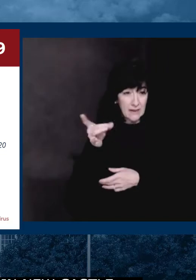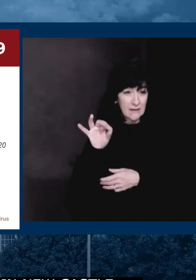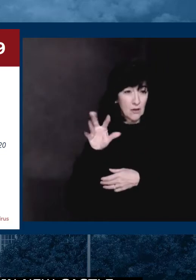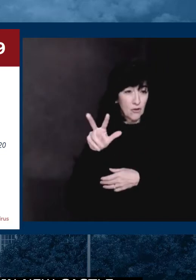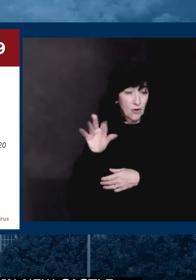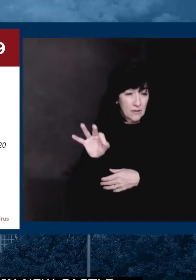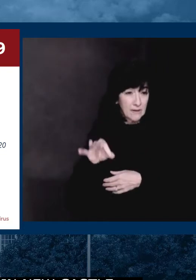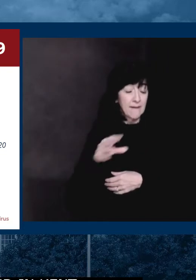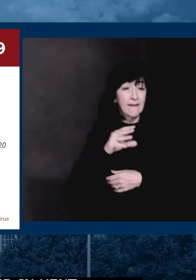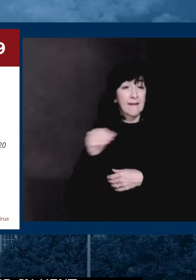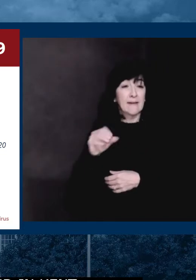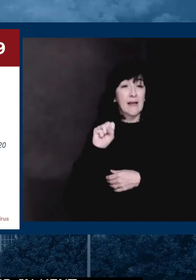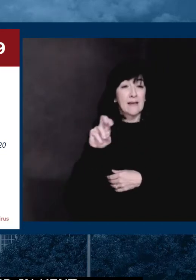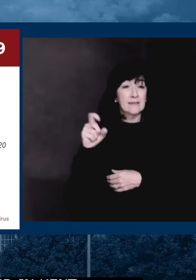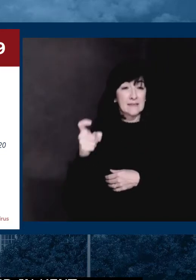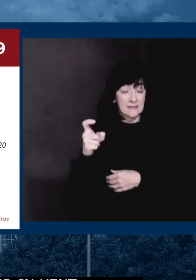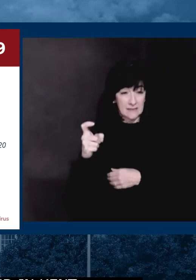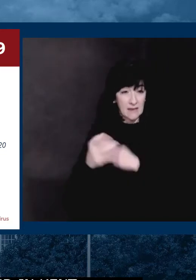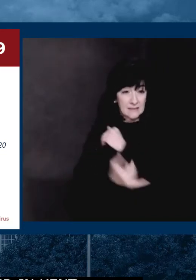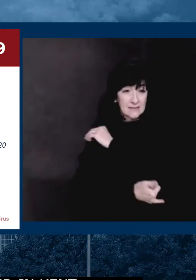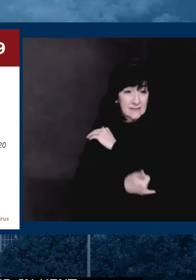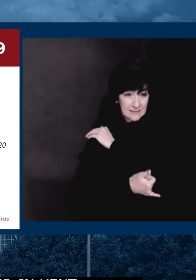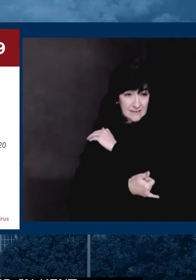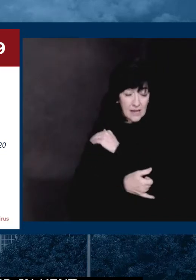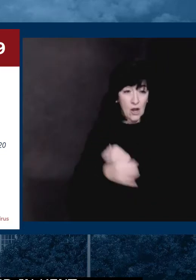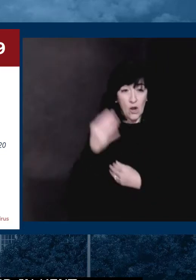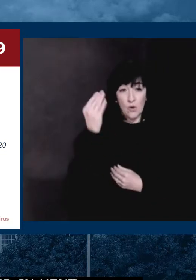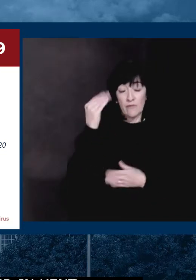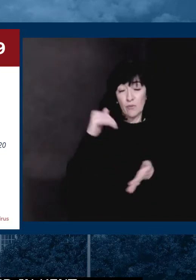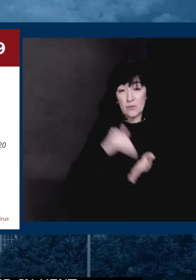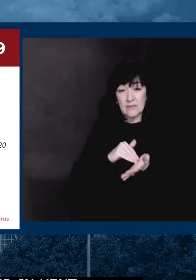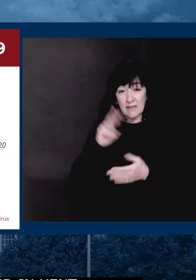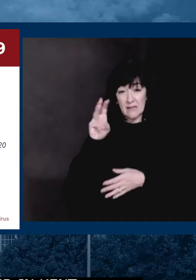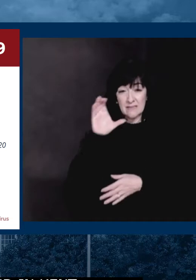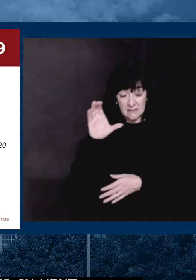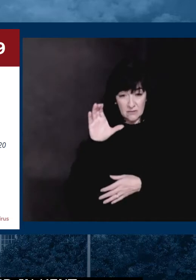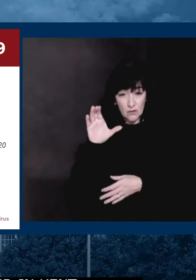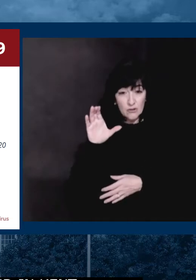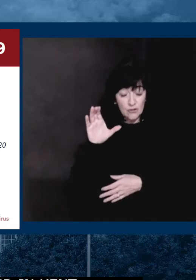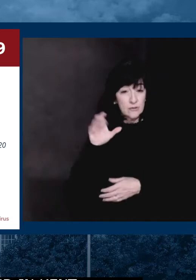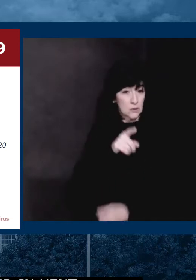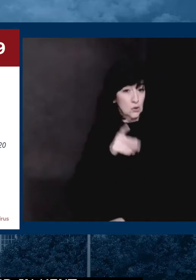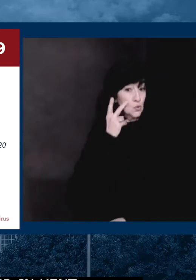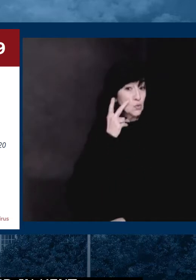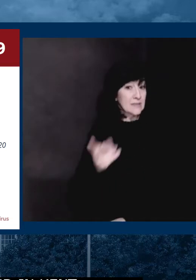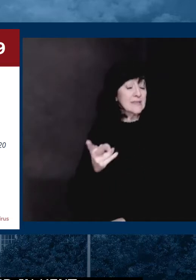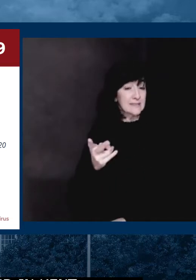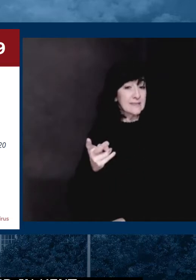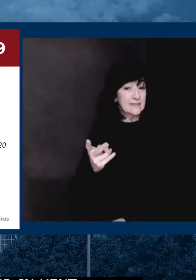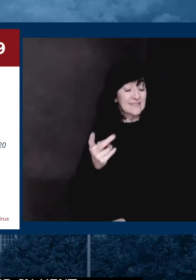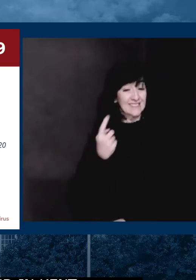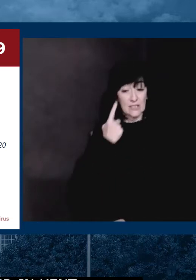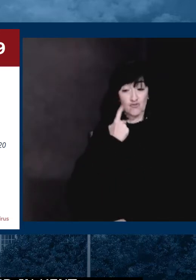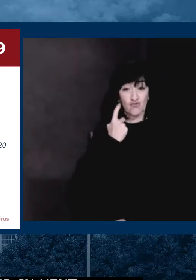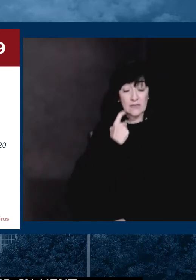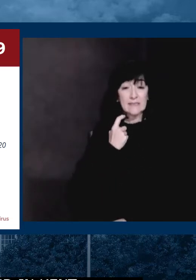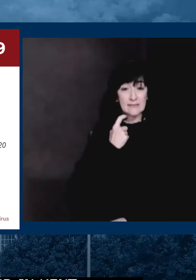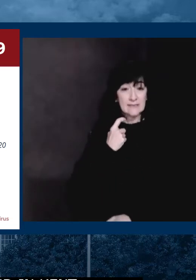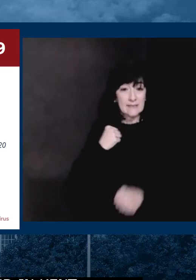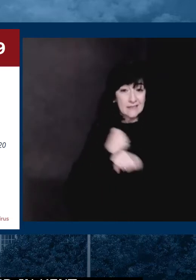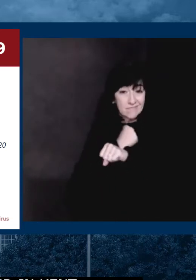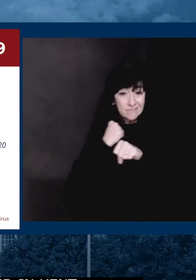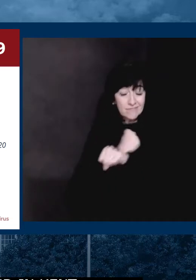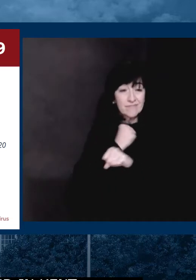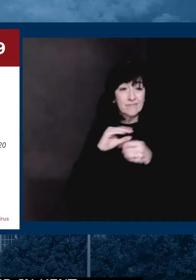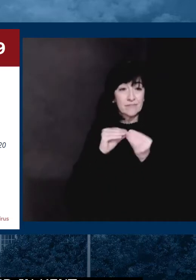County, 14,600. We'll see in these latest data, really a higher number of cases